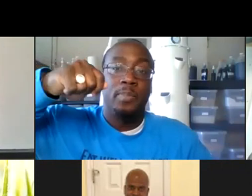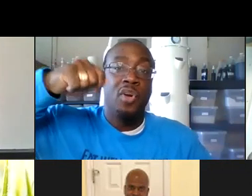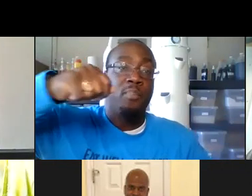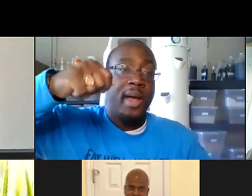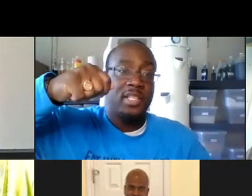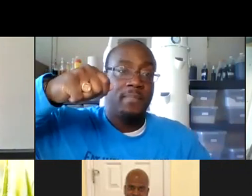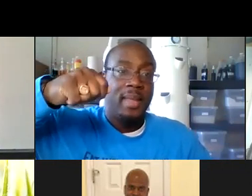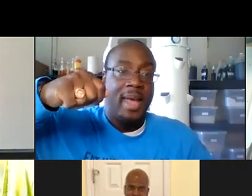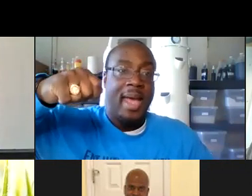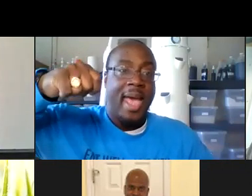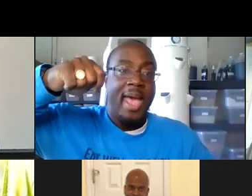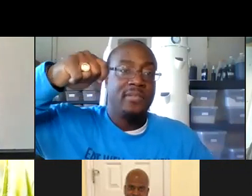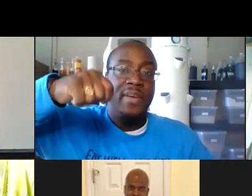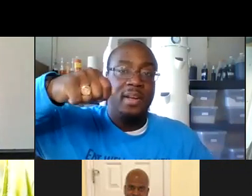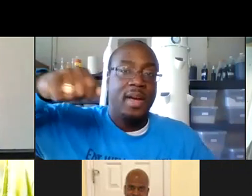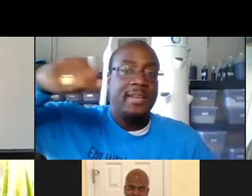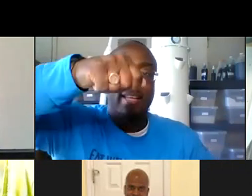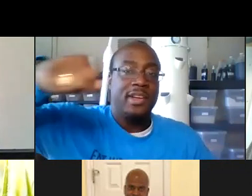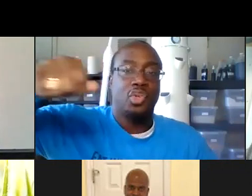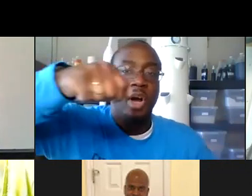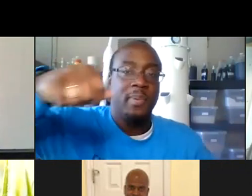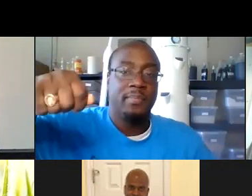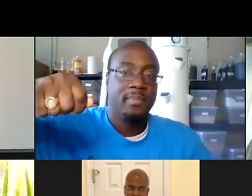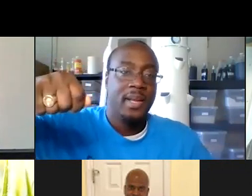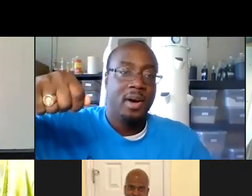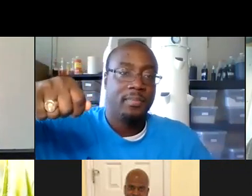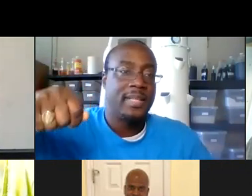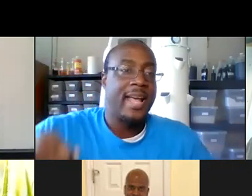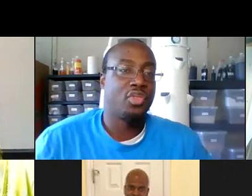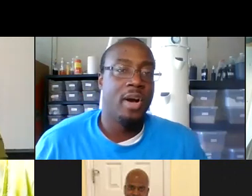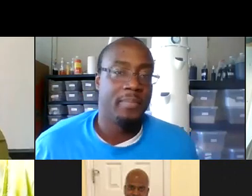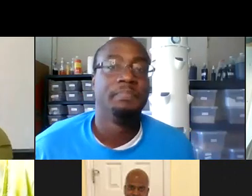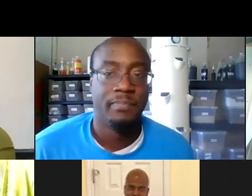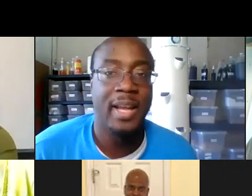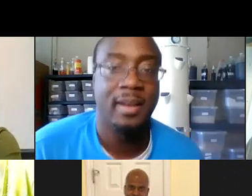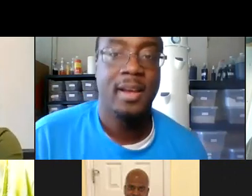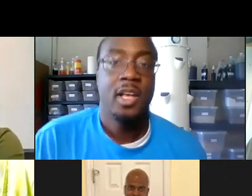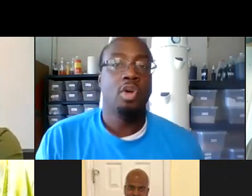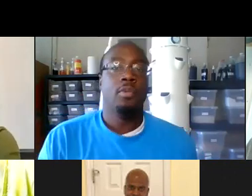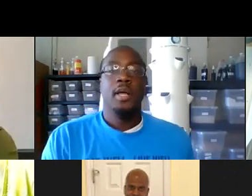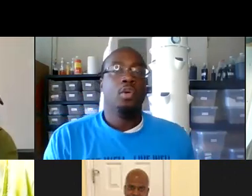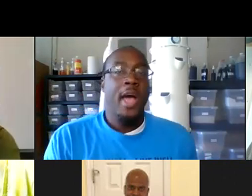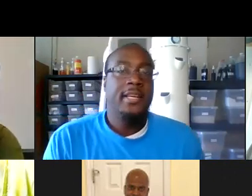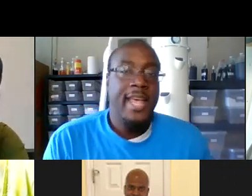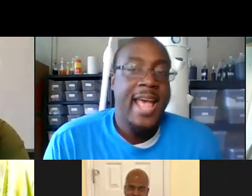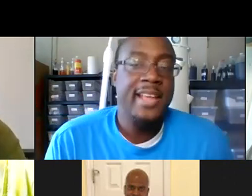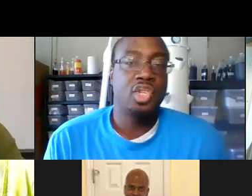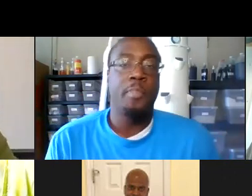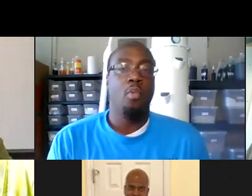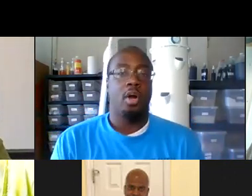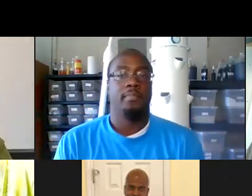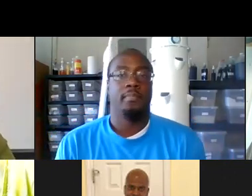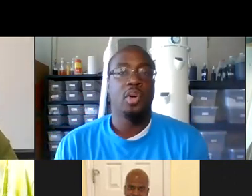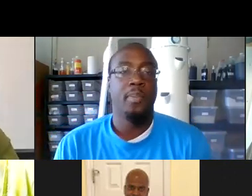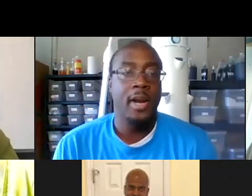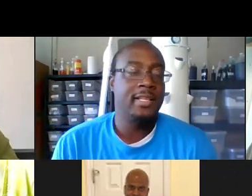taking a toothbrush and some vinegar and just kind of scrubbing, just kind of scrubbing. Yeah. So the way to get that is